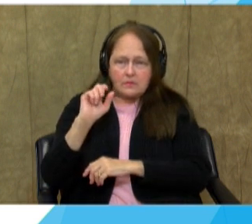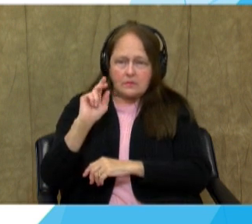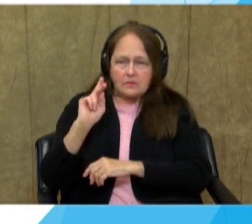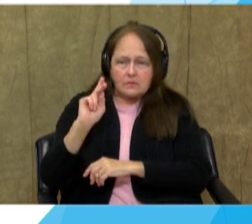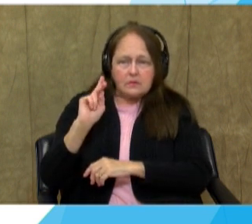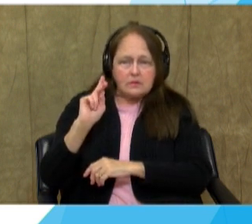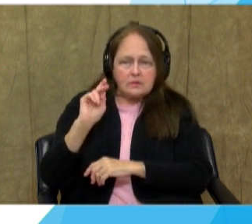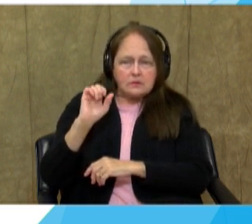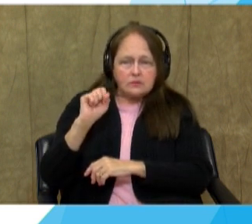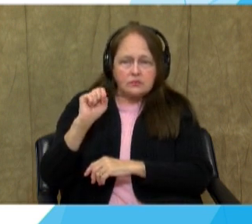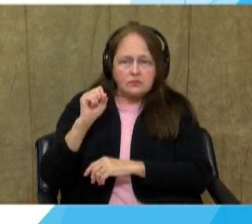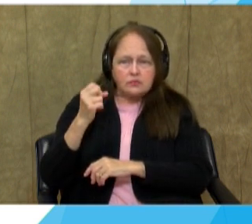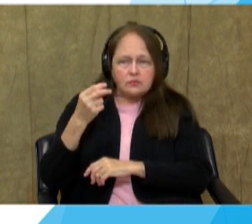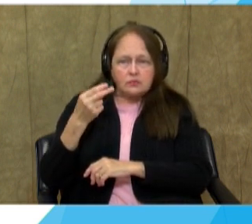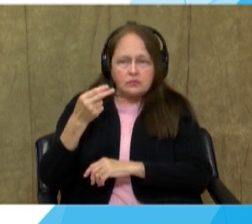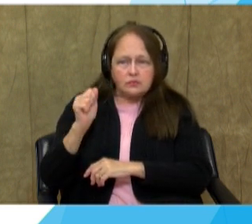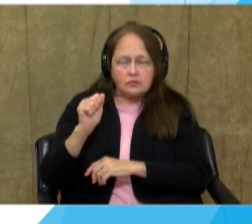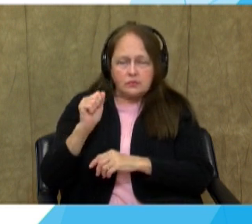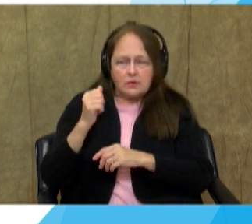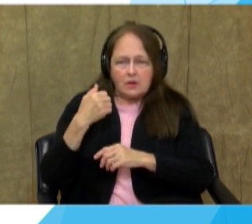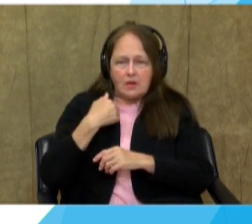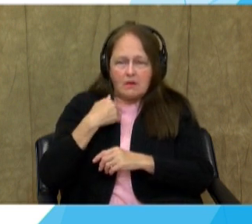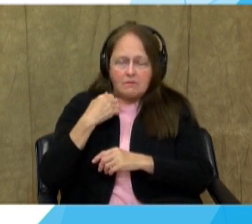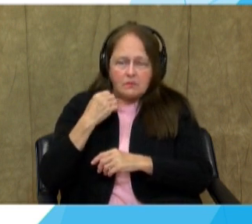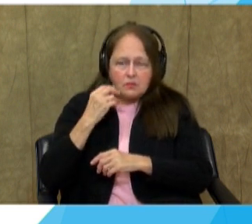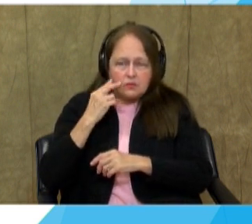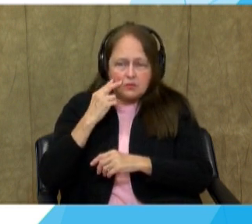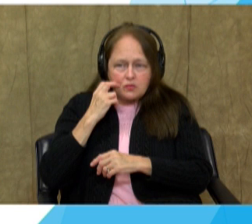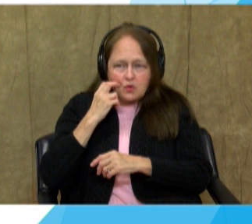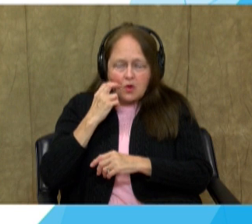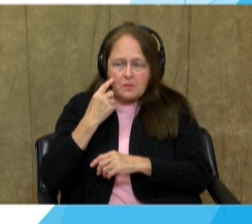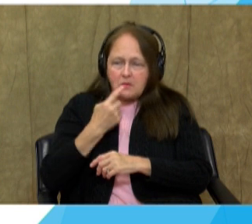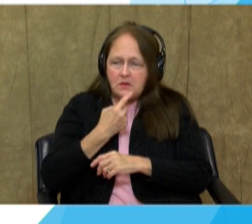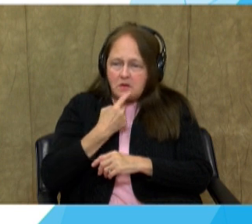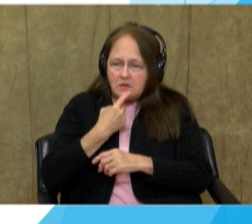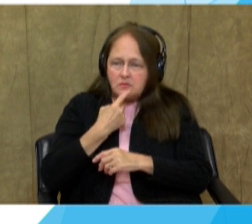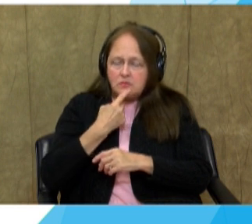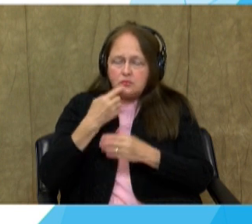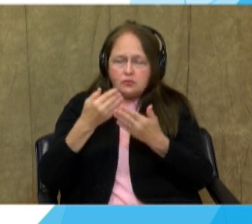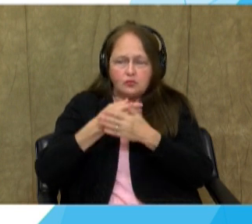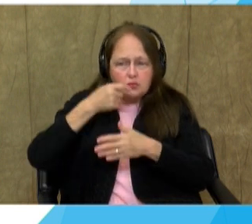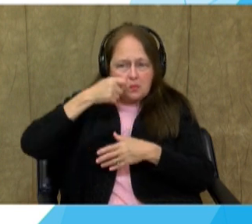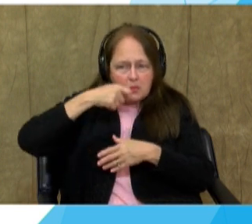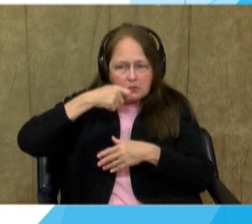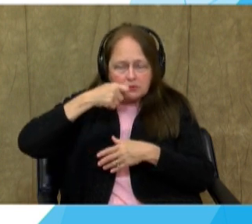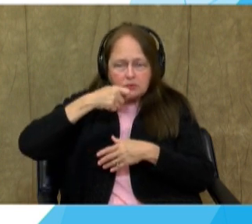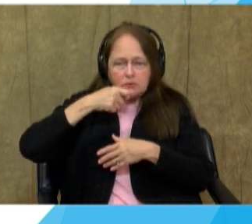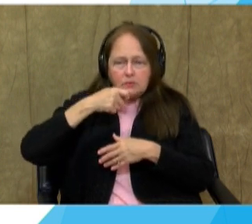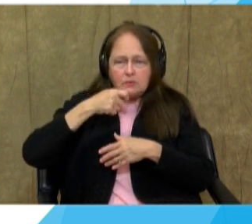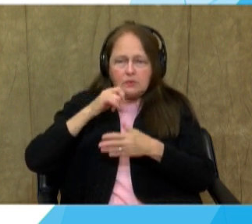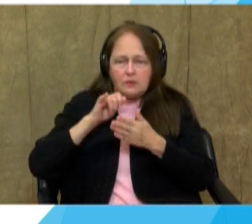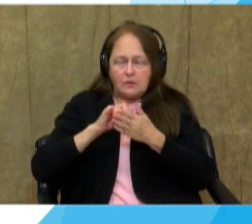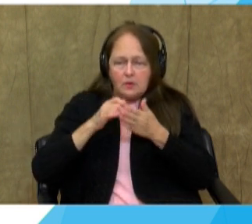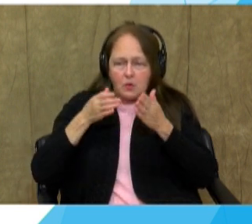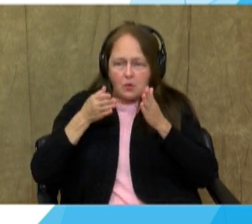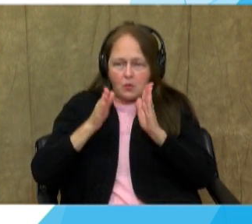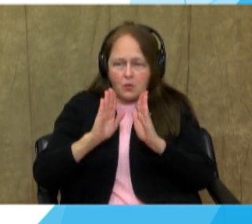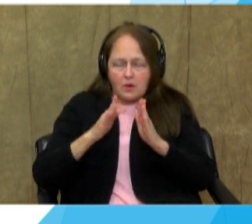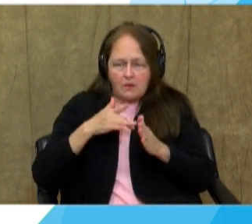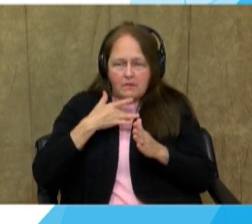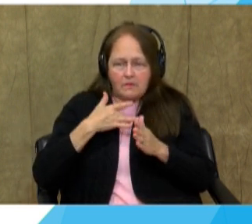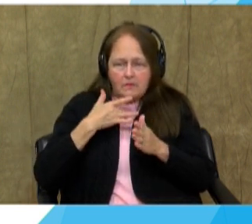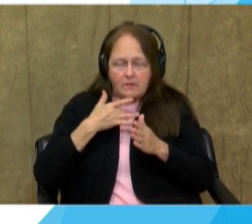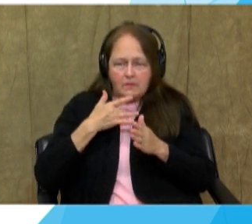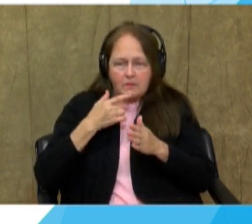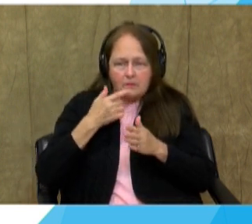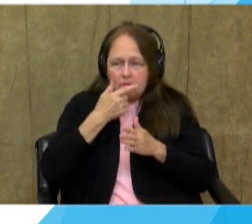the dentist. The bubblegum toothpaste, the new toothbrush they gave her, the way it felt to rub